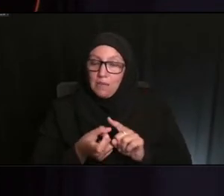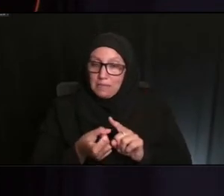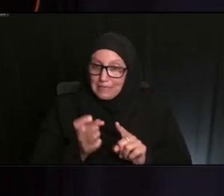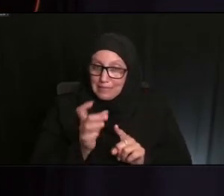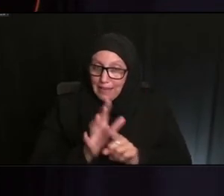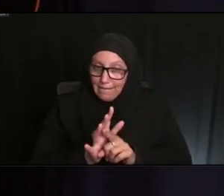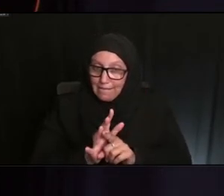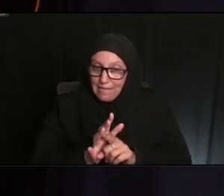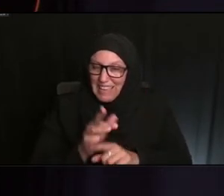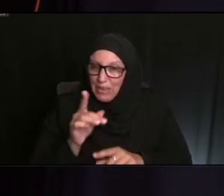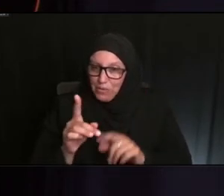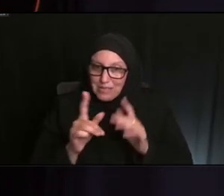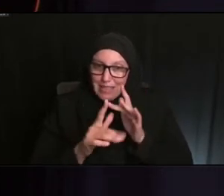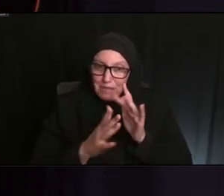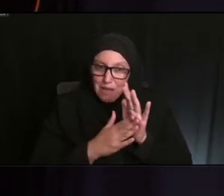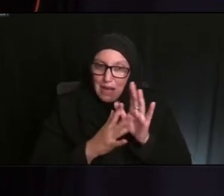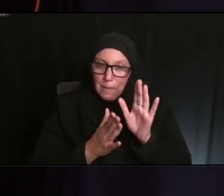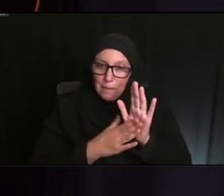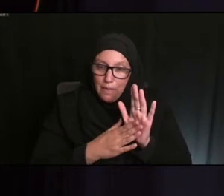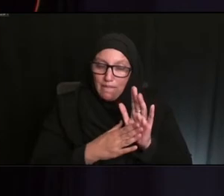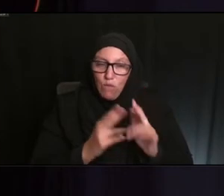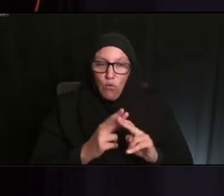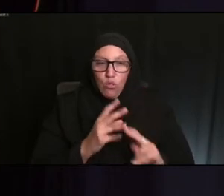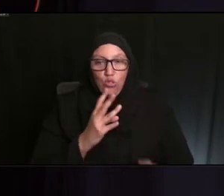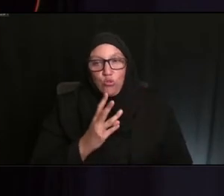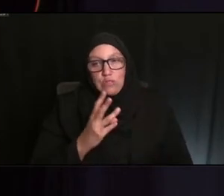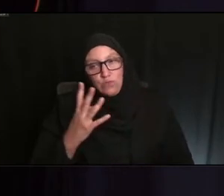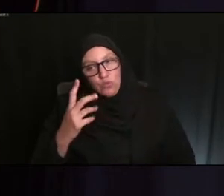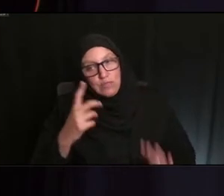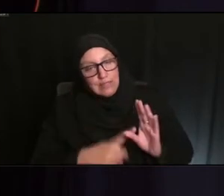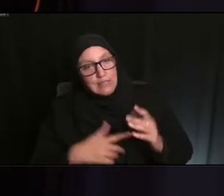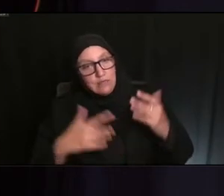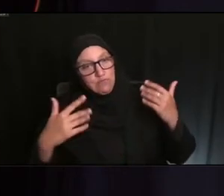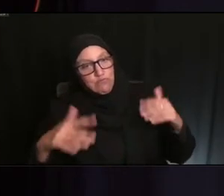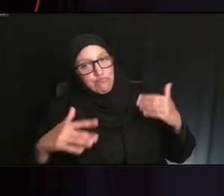for 34 years.